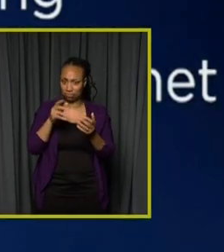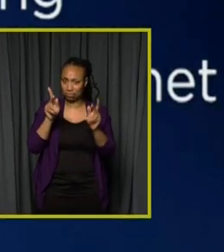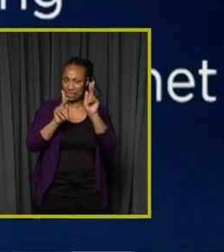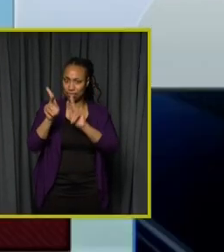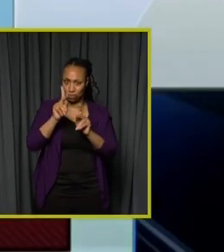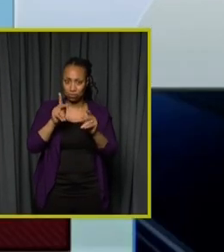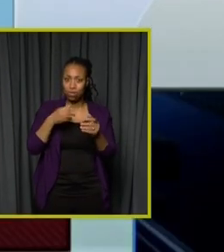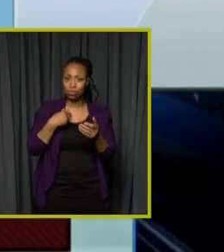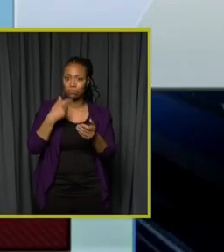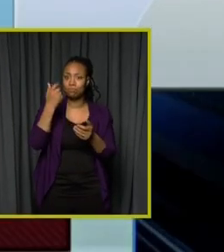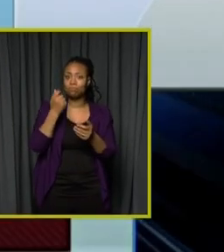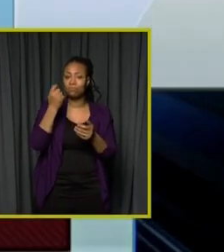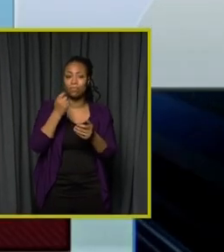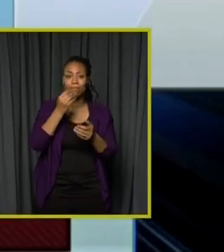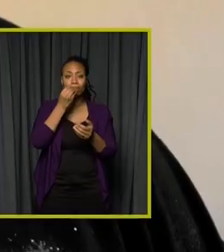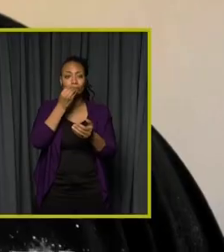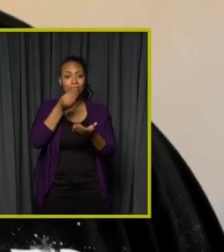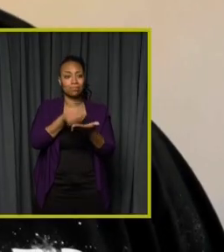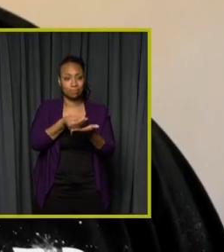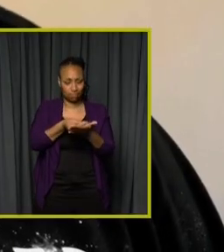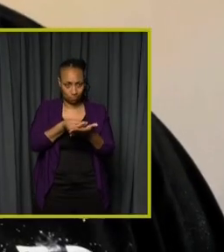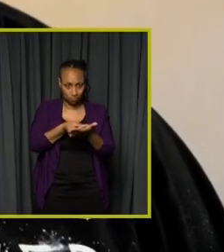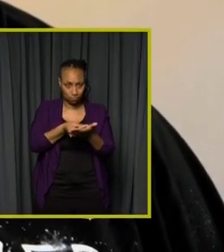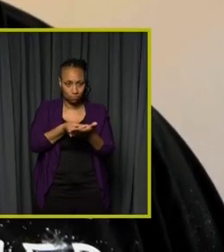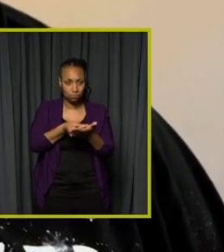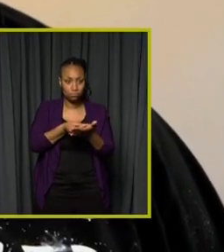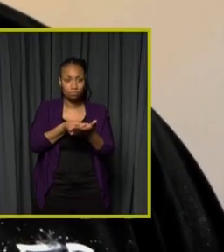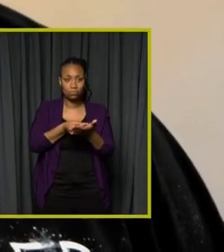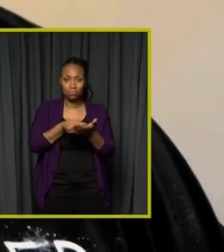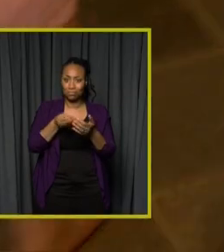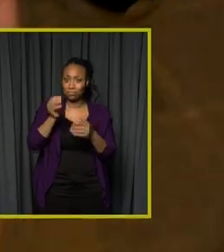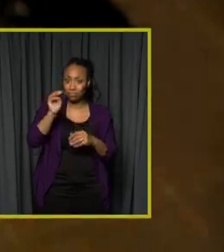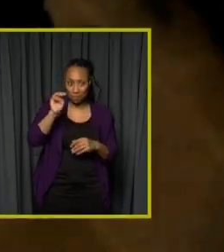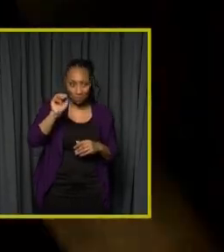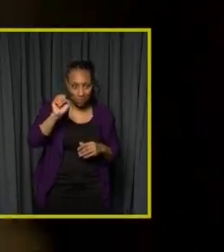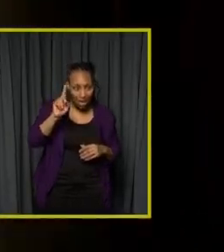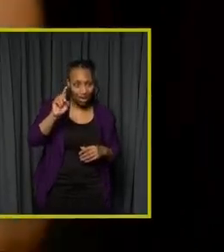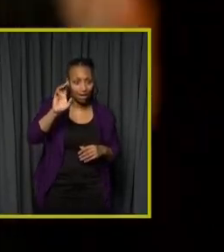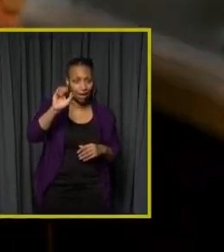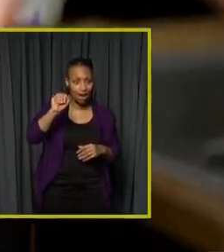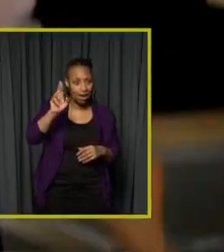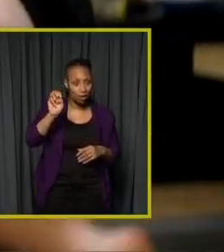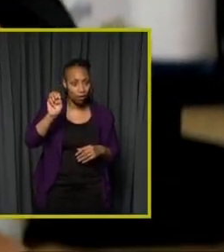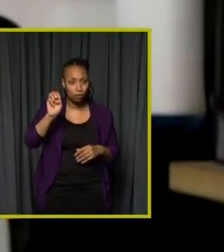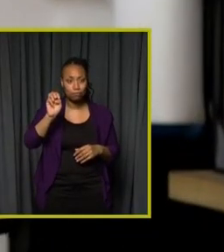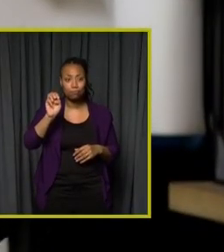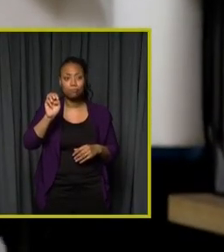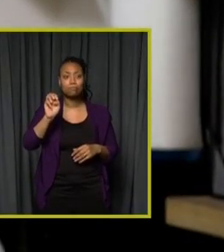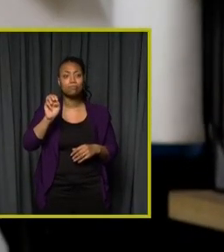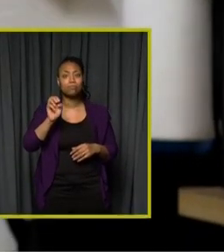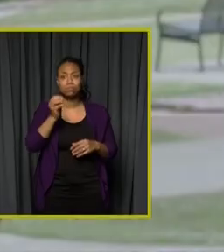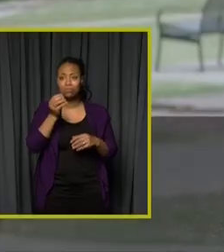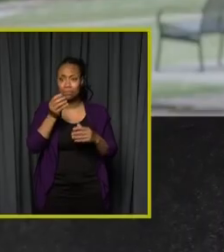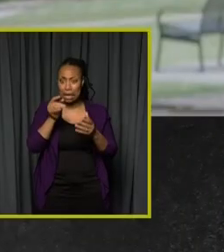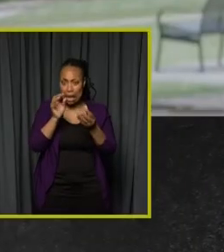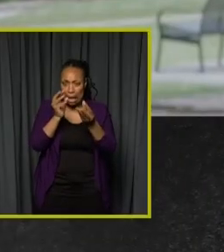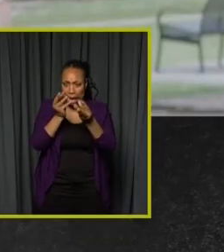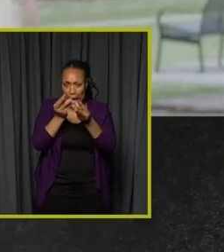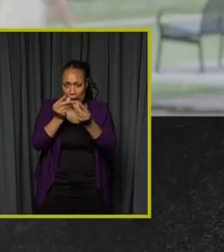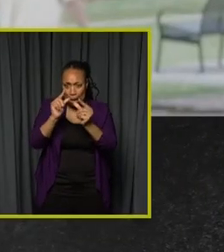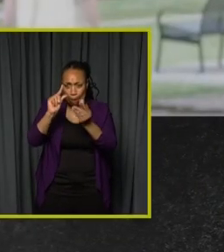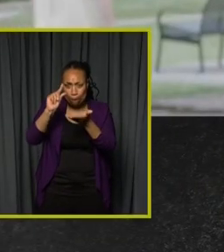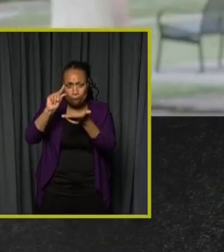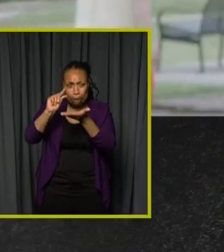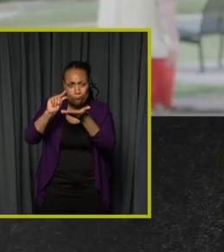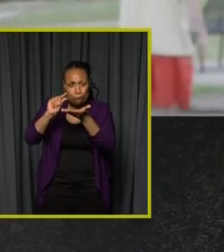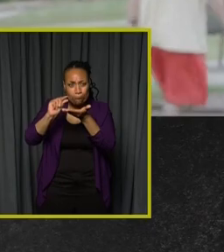safety net programs like Medicare. I just know that everything that's happening to us isn't right. I'm in stage